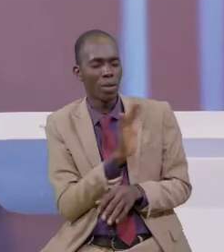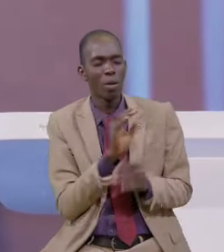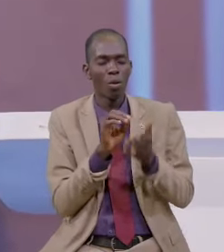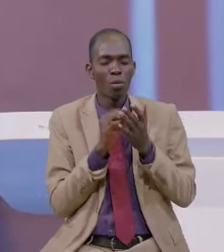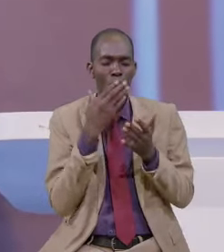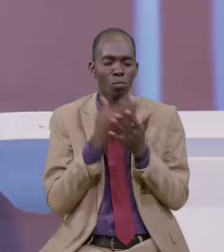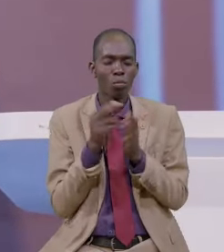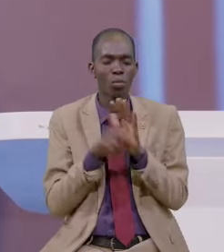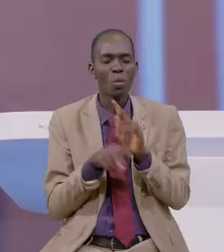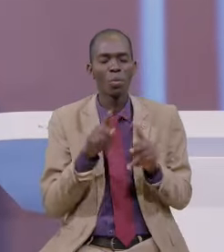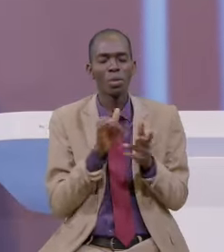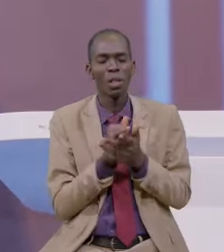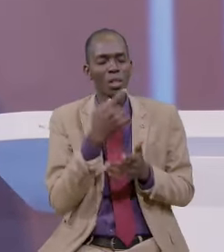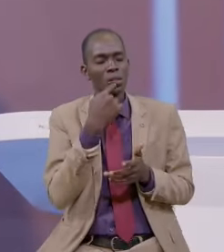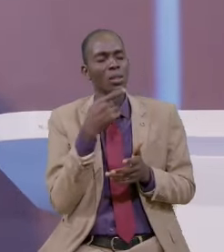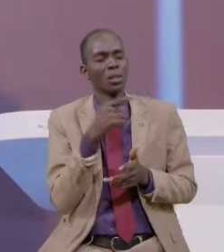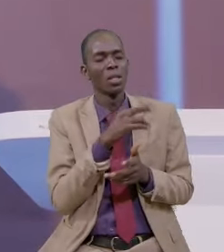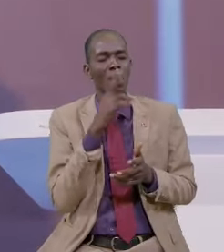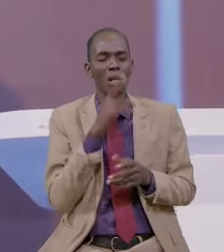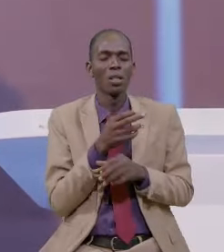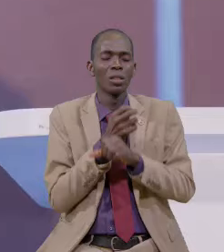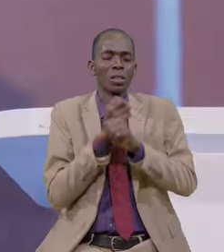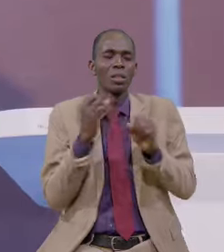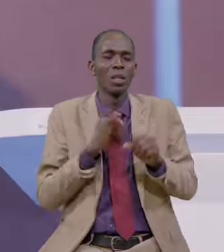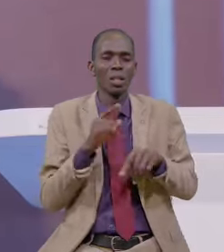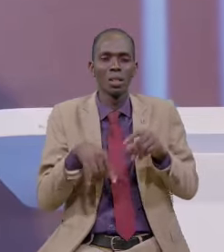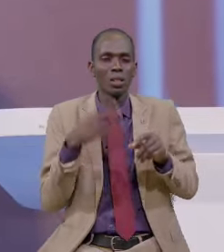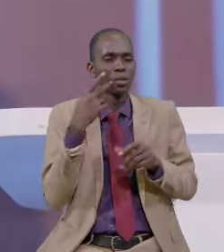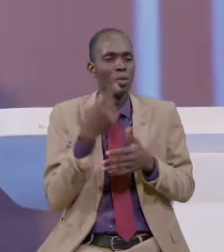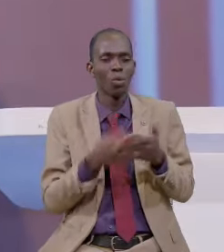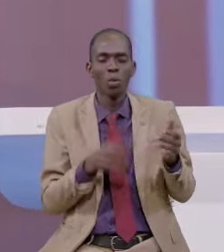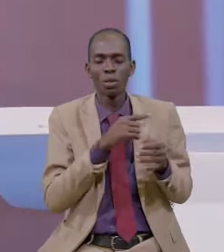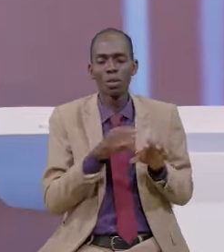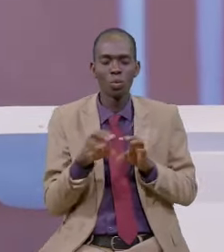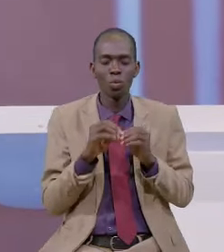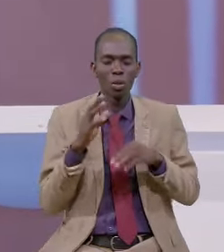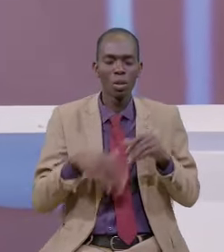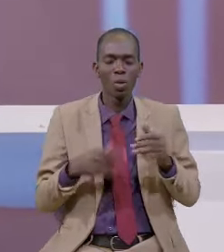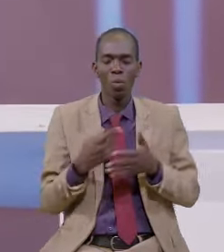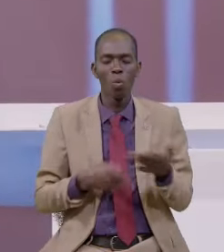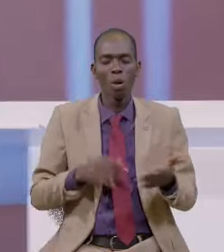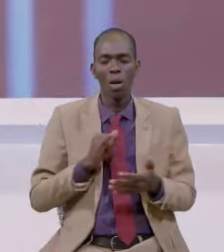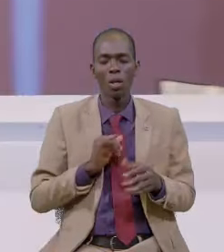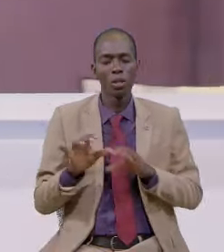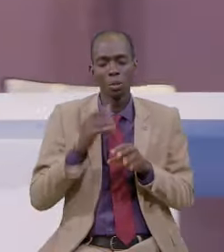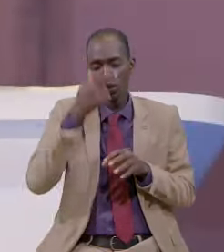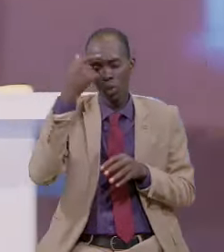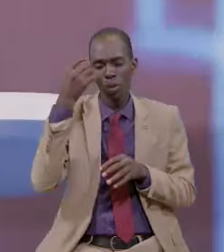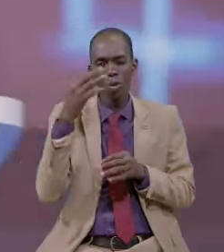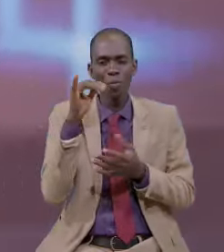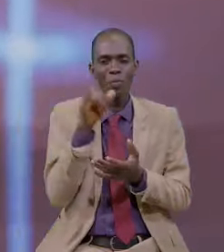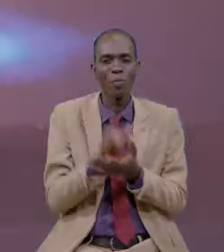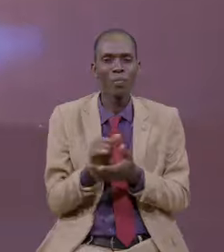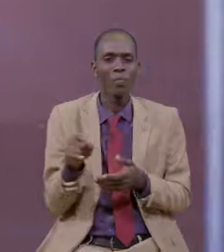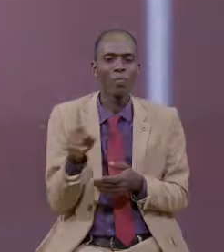they are saved, I can see what they do beyond what I do. And because of that, they